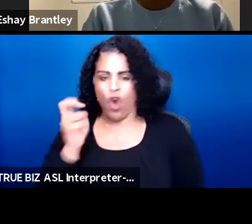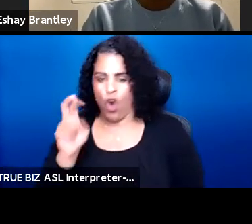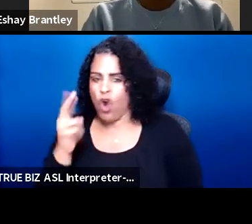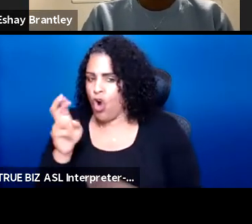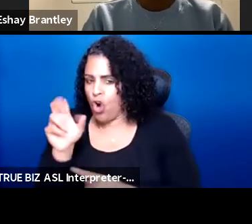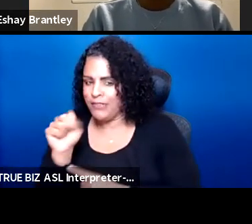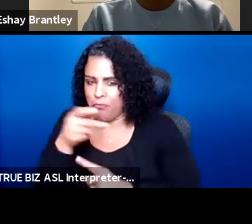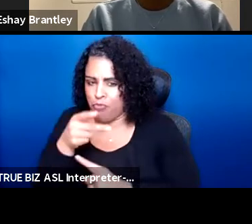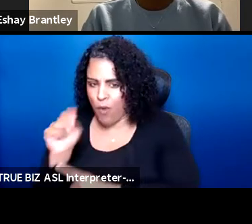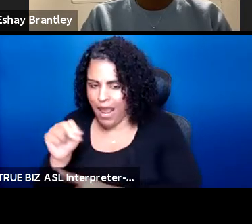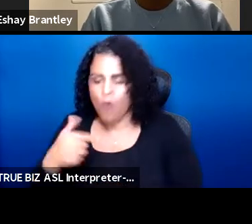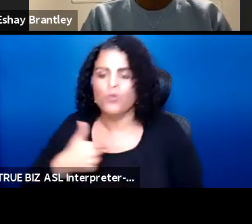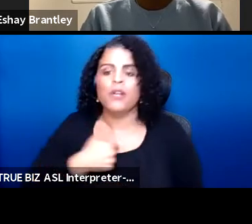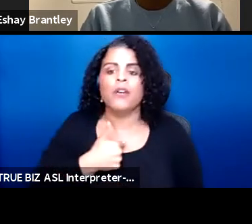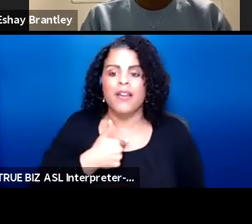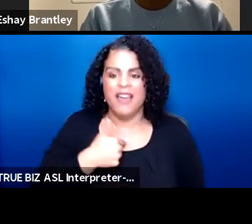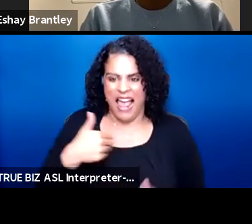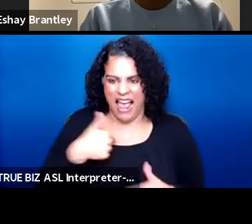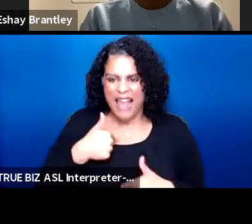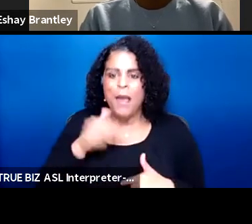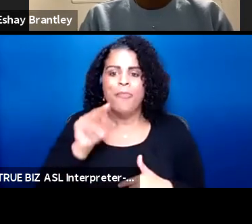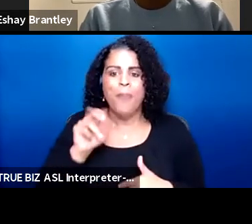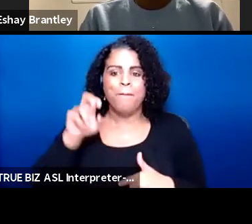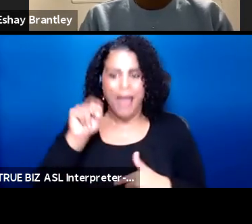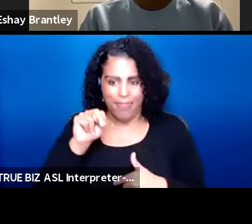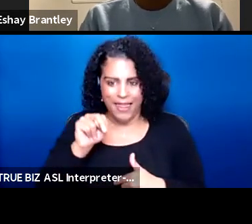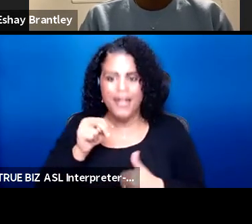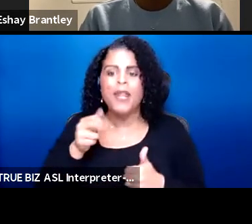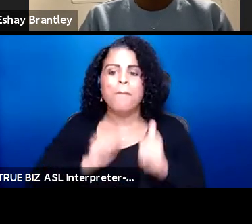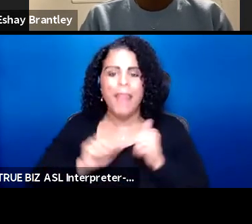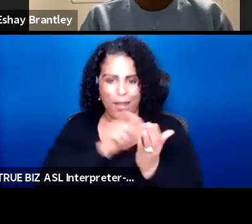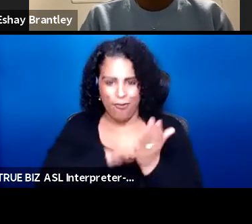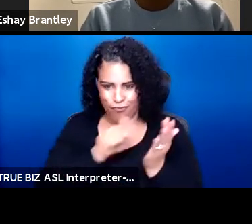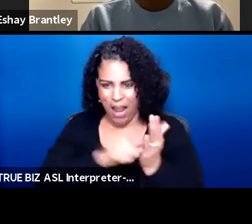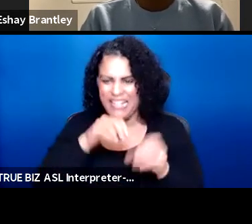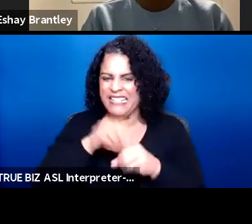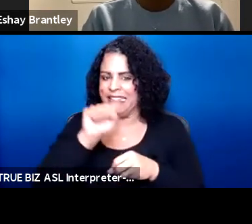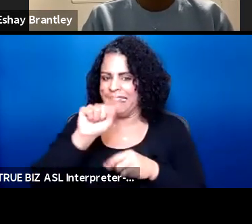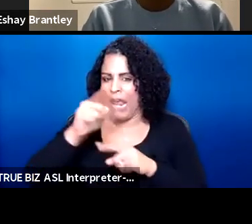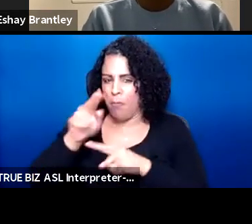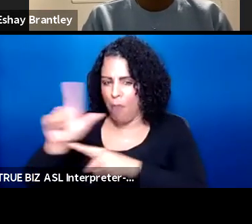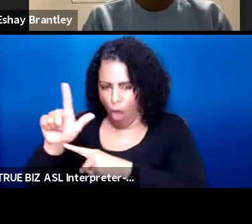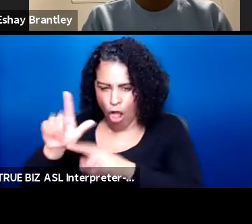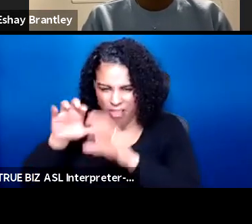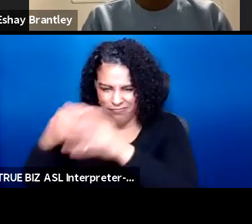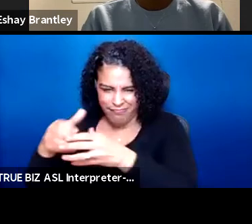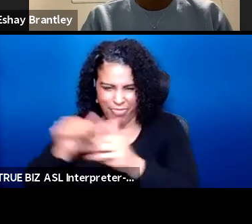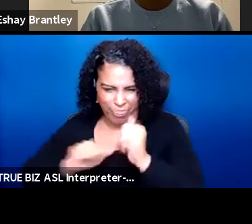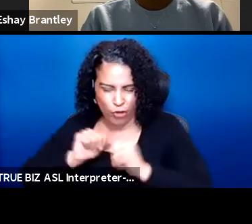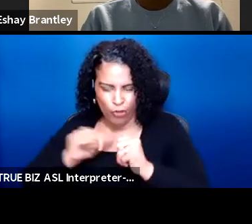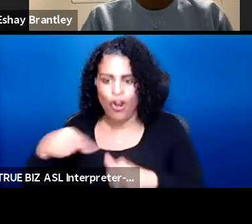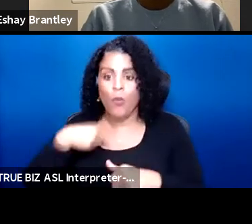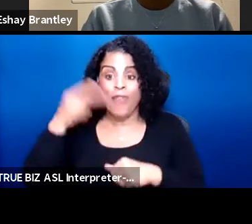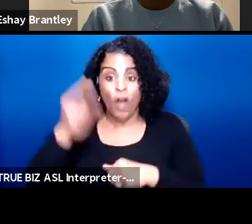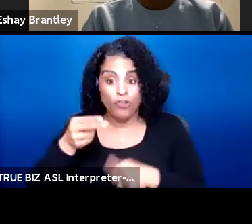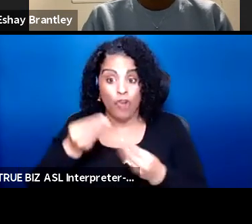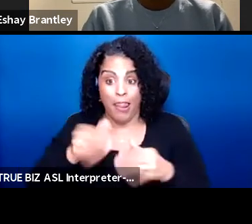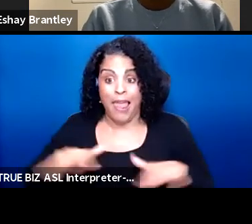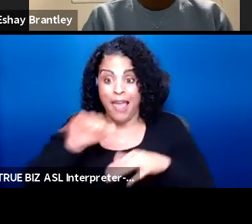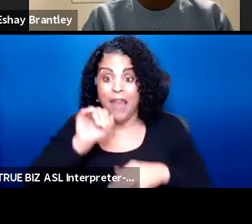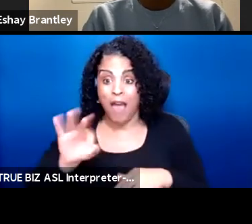currently the Mellon playwright in residence at Theater Mu, which is based in St. Paul. And we are on the historical lands of